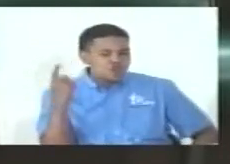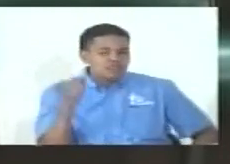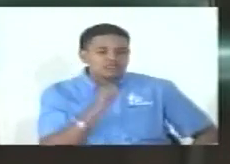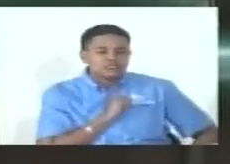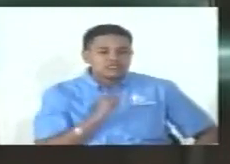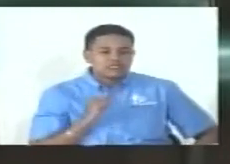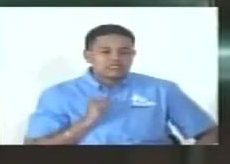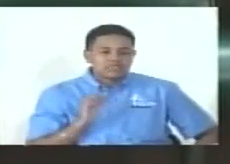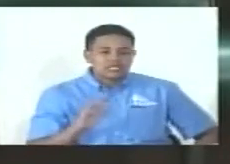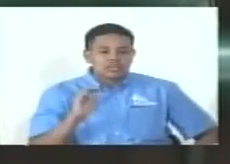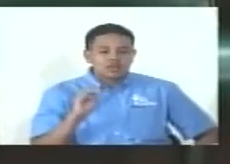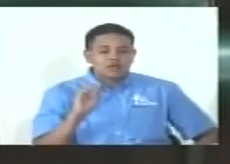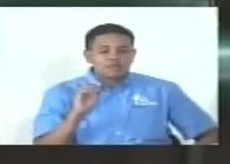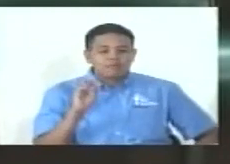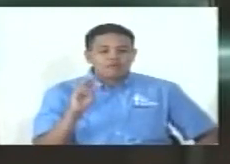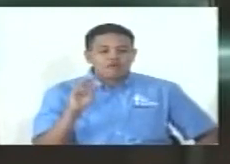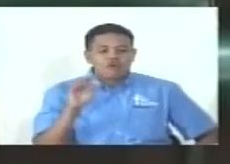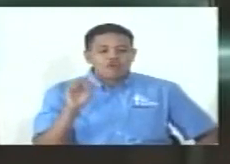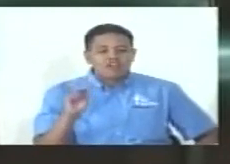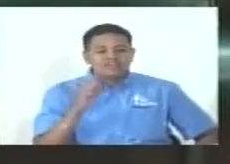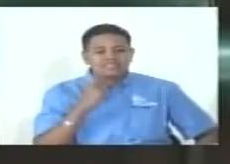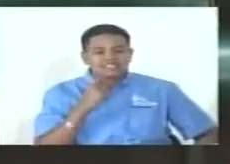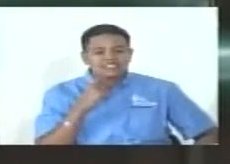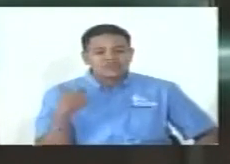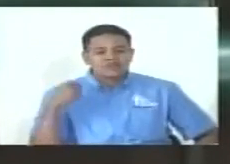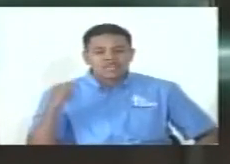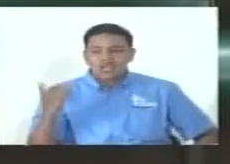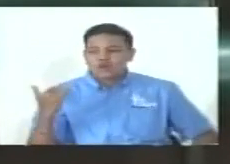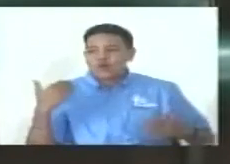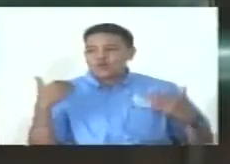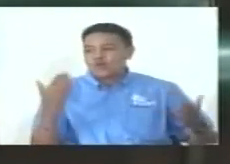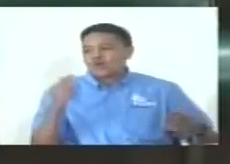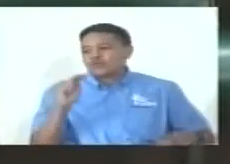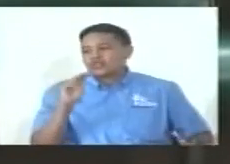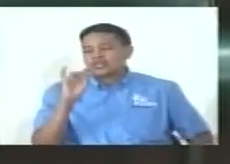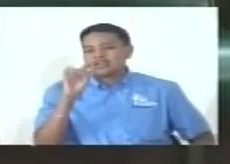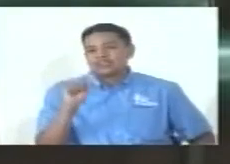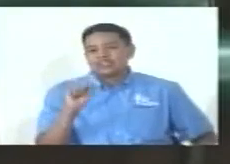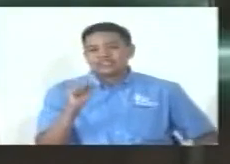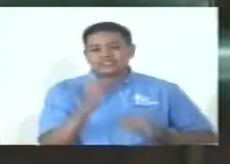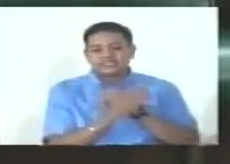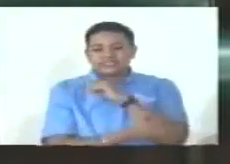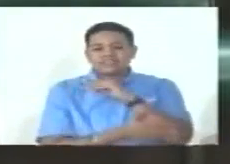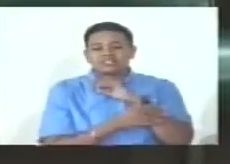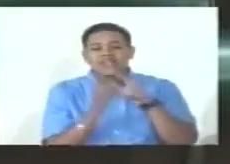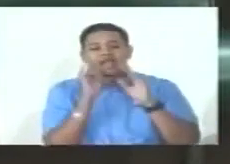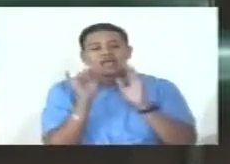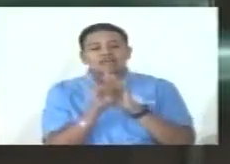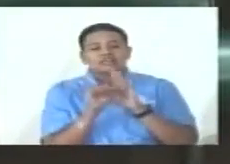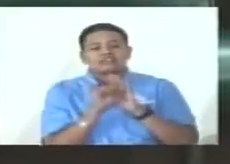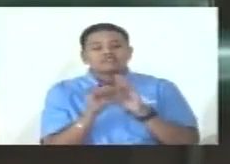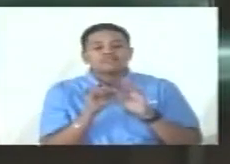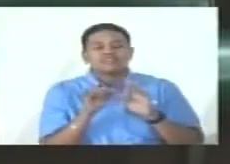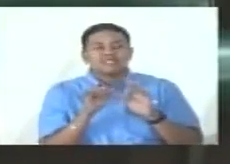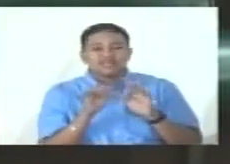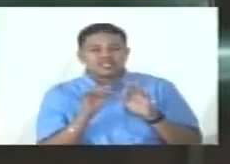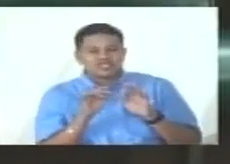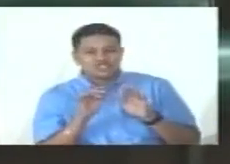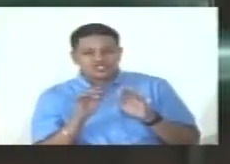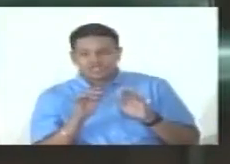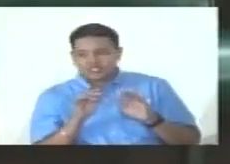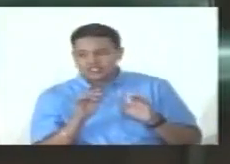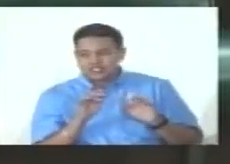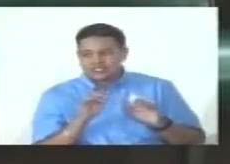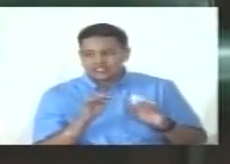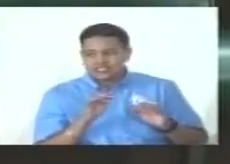Senator Morgan say that now we could move on to NIDS, in a couple of months we would be looking at NIDS.